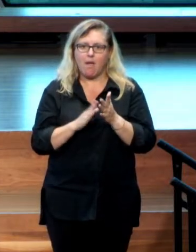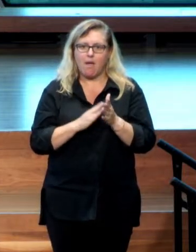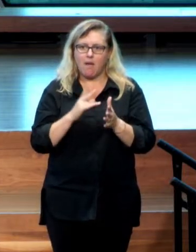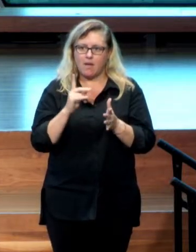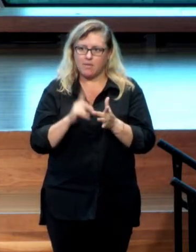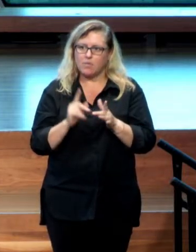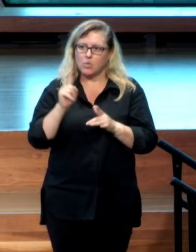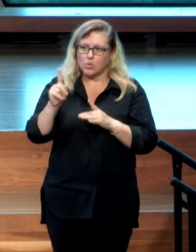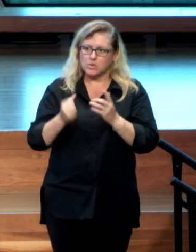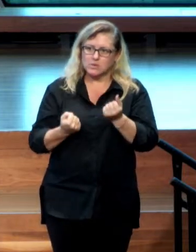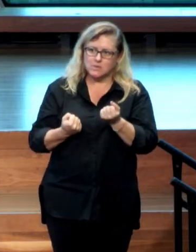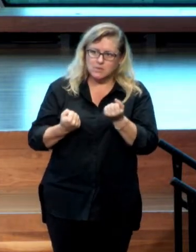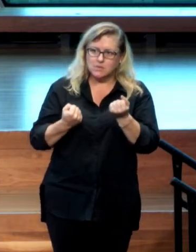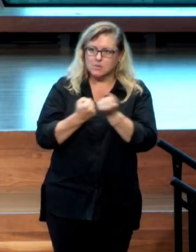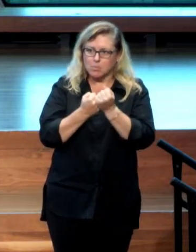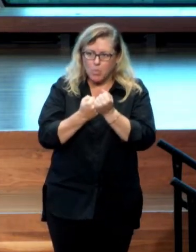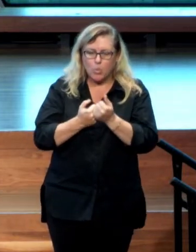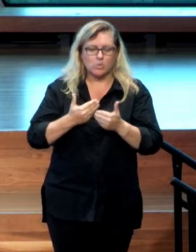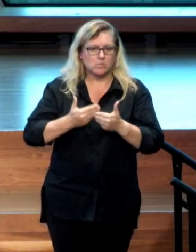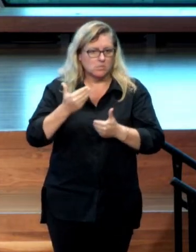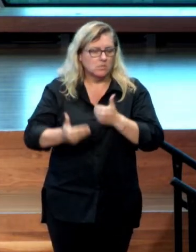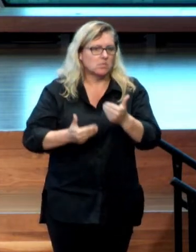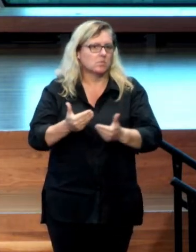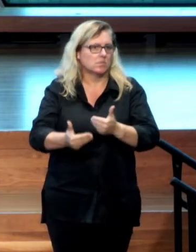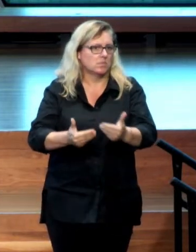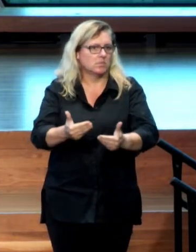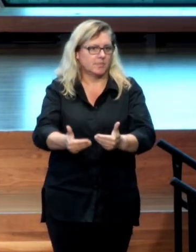support every step of the way.